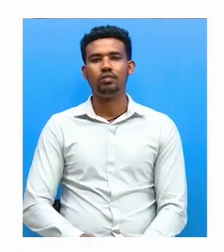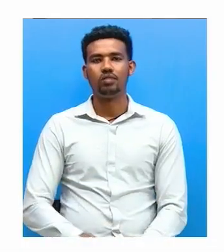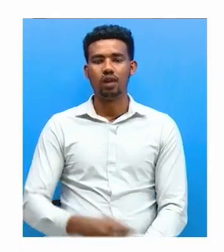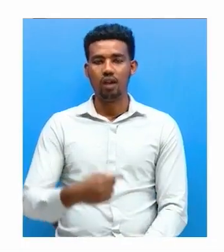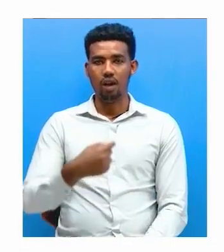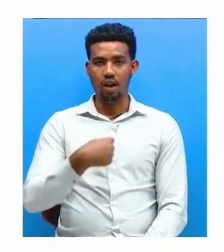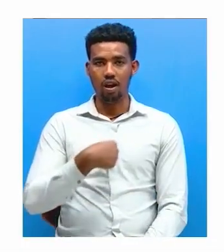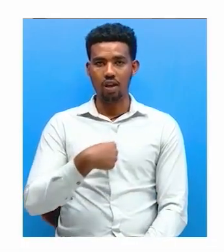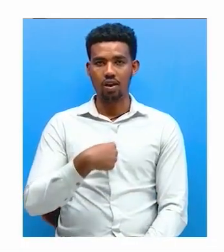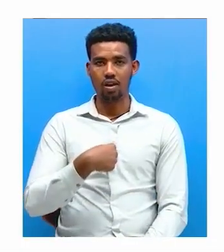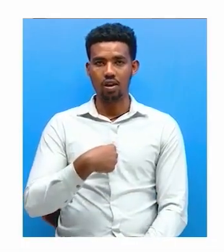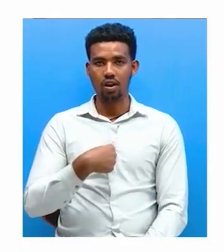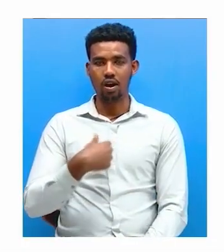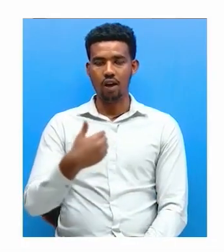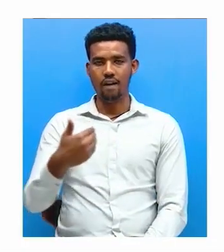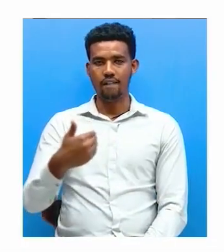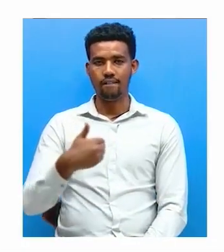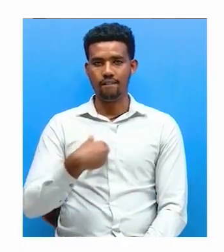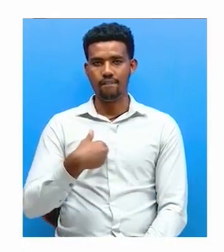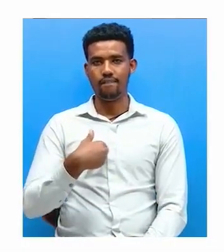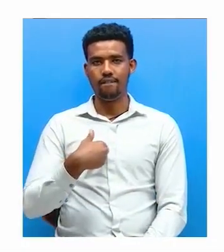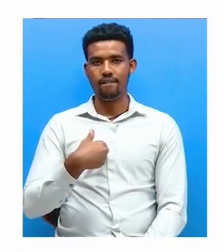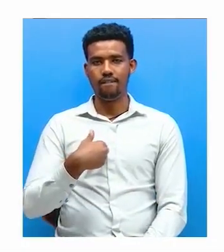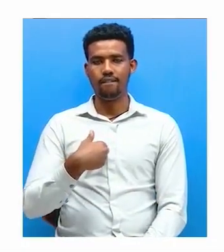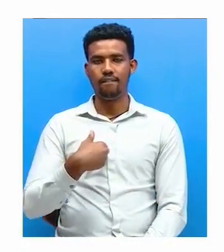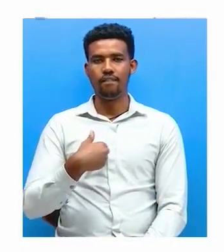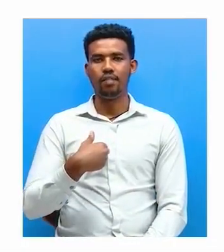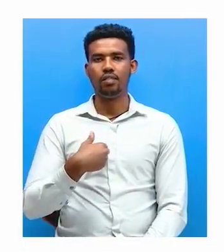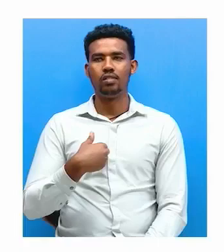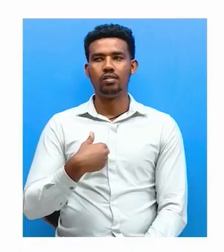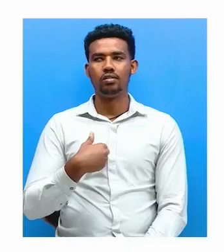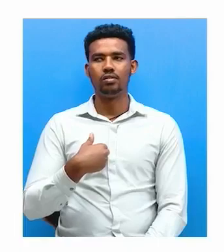I have